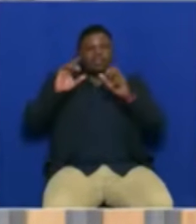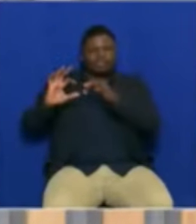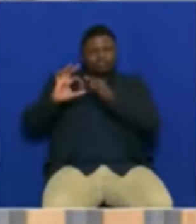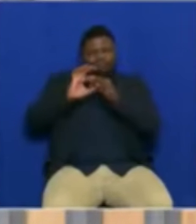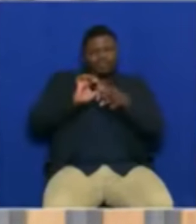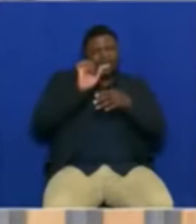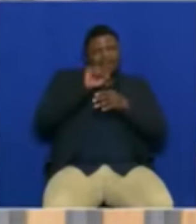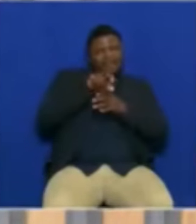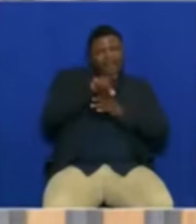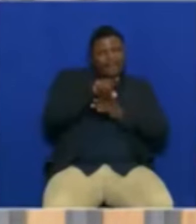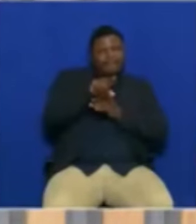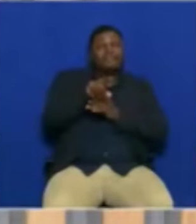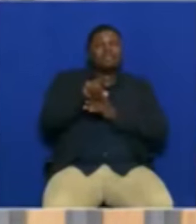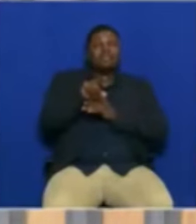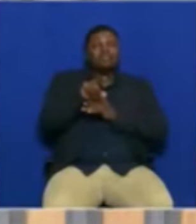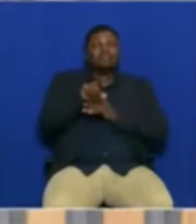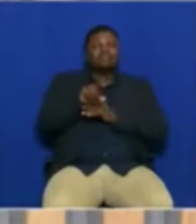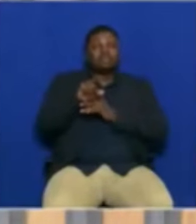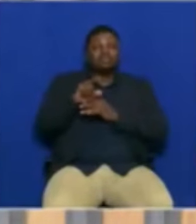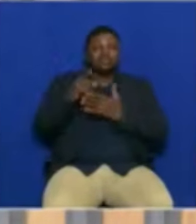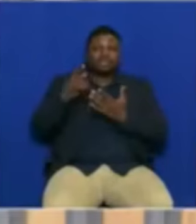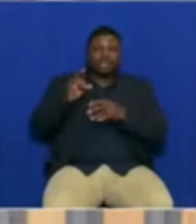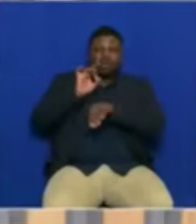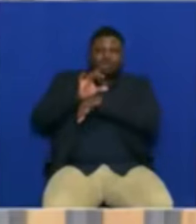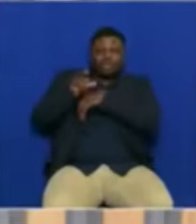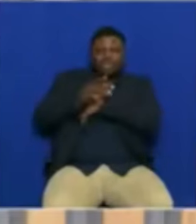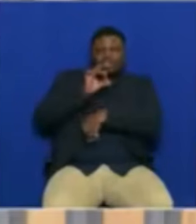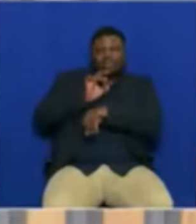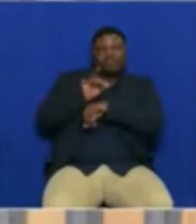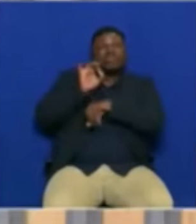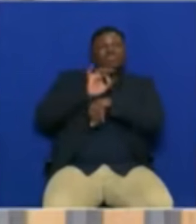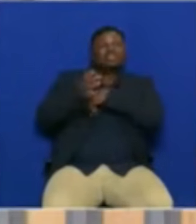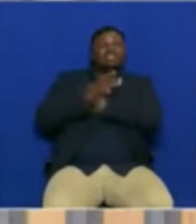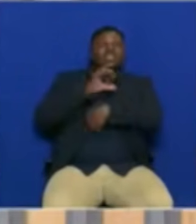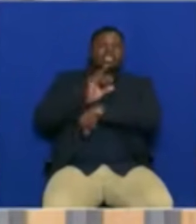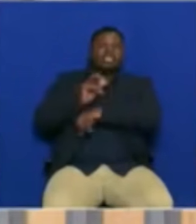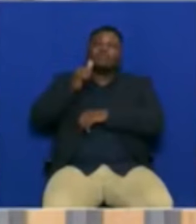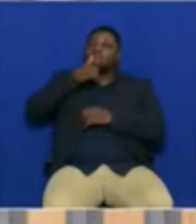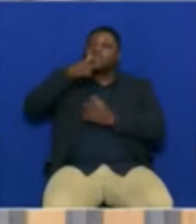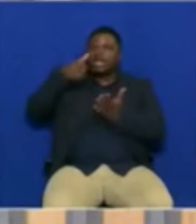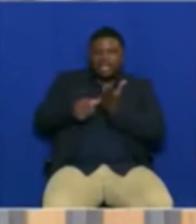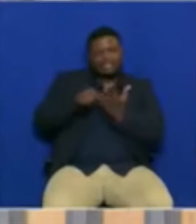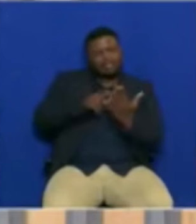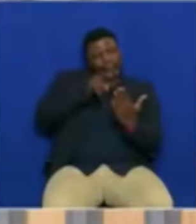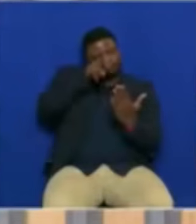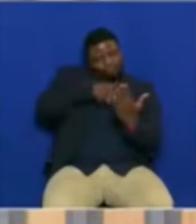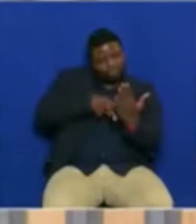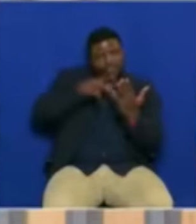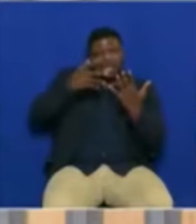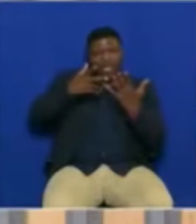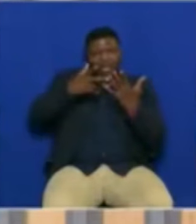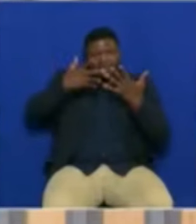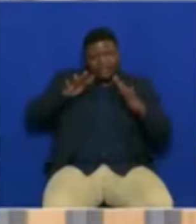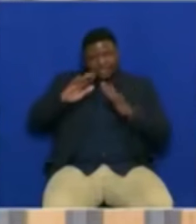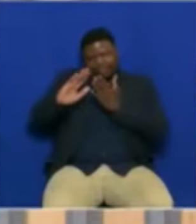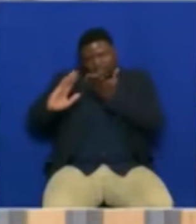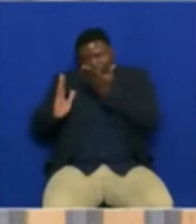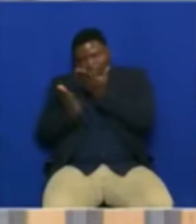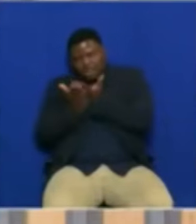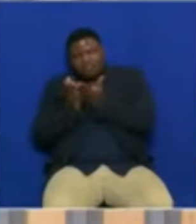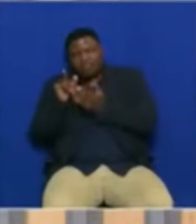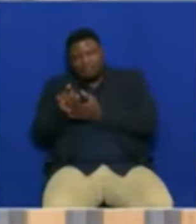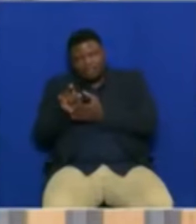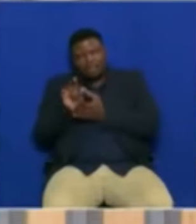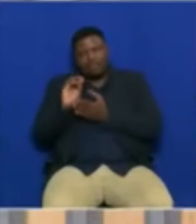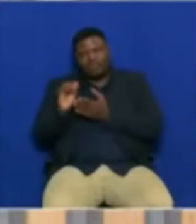the consultation note as well as the draft charge sheet attached to the above correspondence. Now that